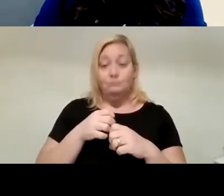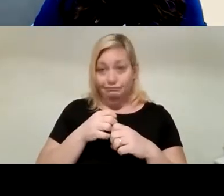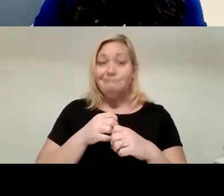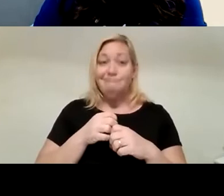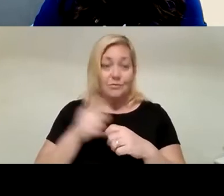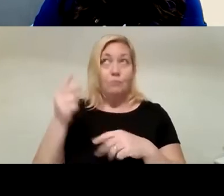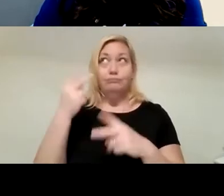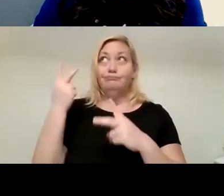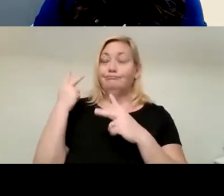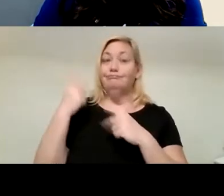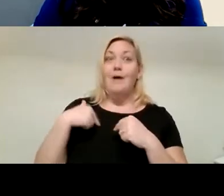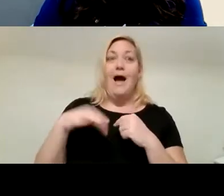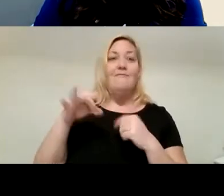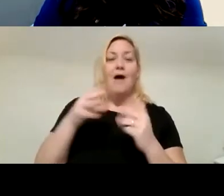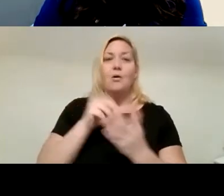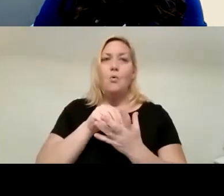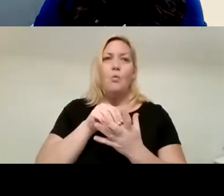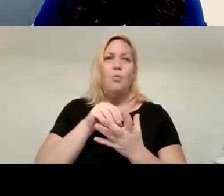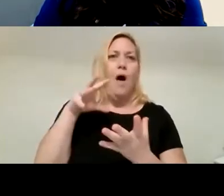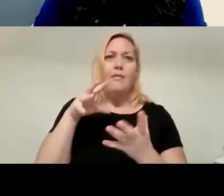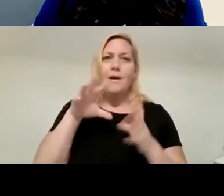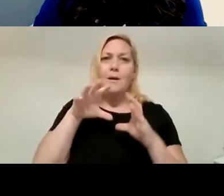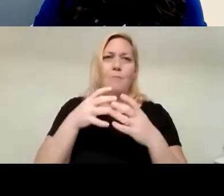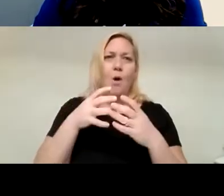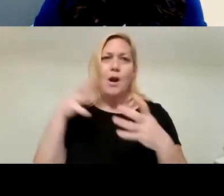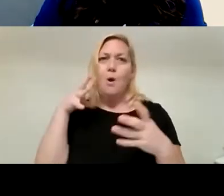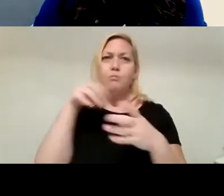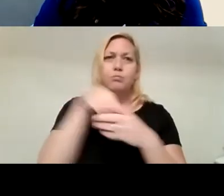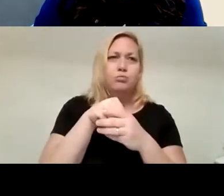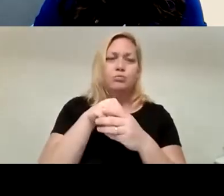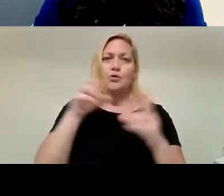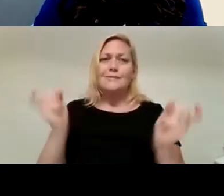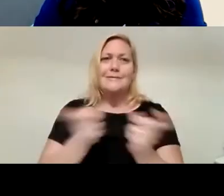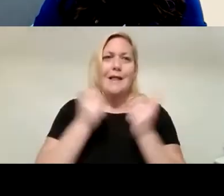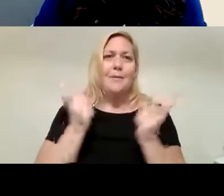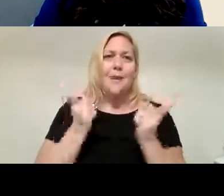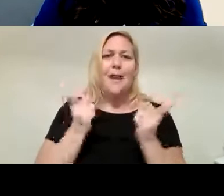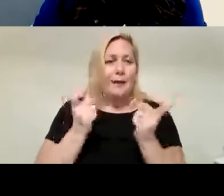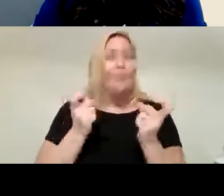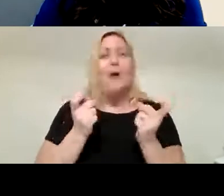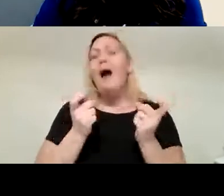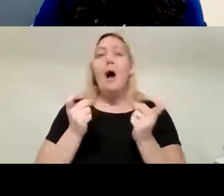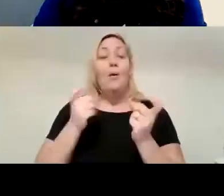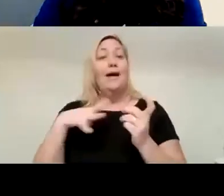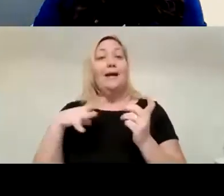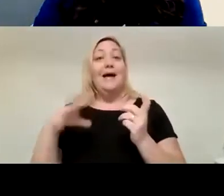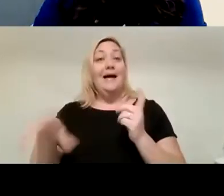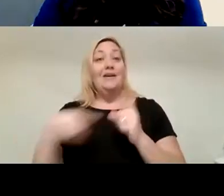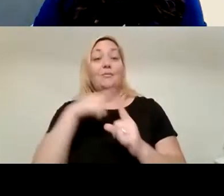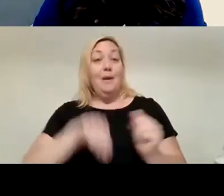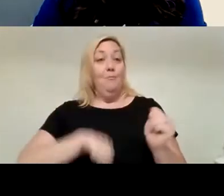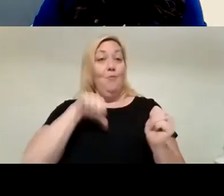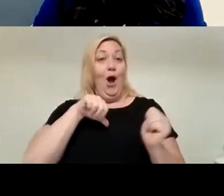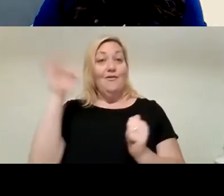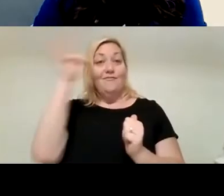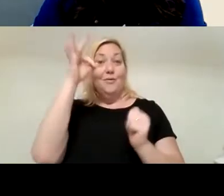ago, Alex, I found a welcoming party, a party where I felt included and celebrated. And I hope that in addition to being proud Filipinos, particularly in this month, that we're